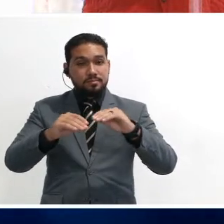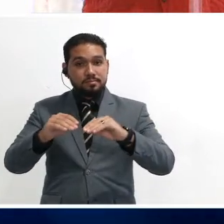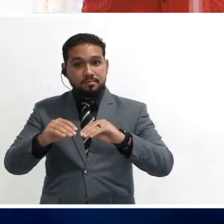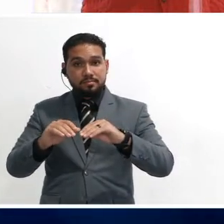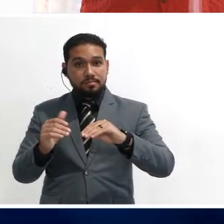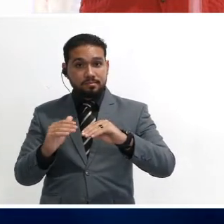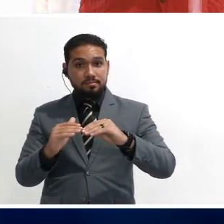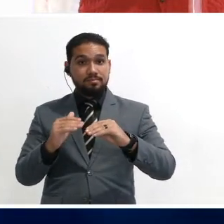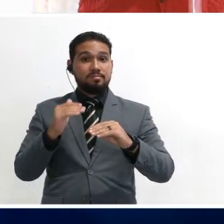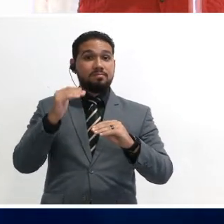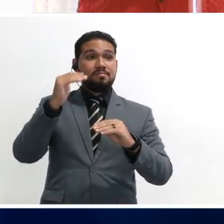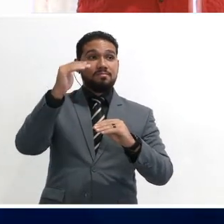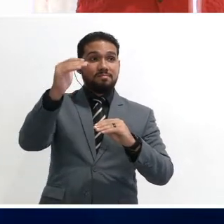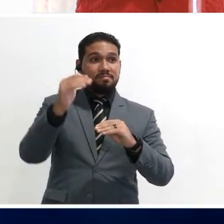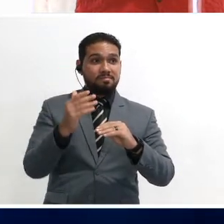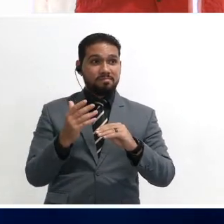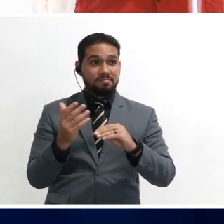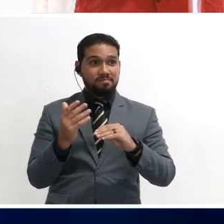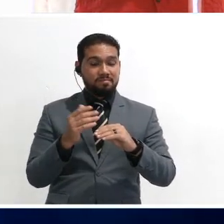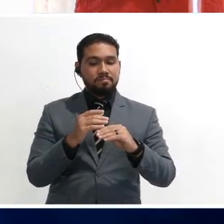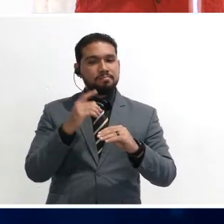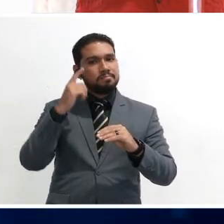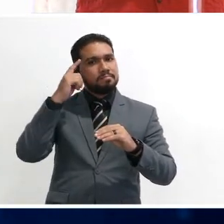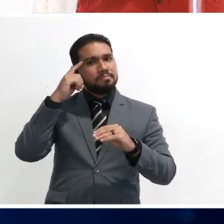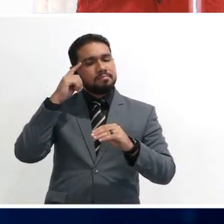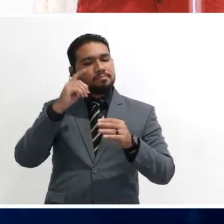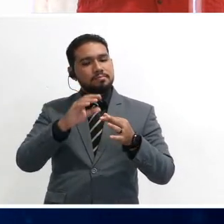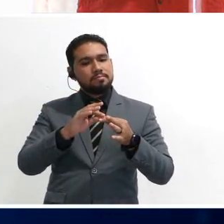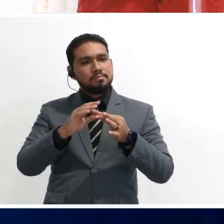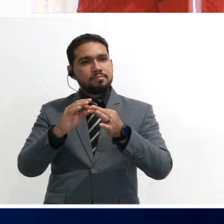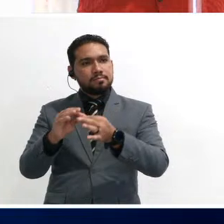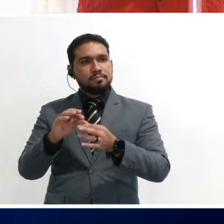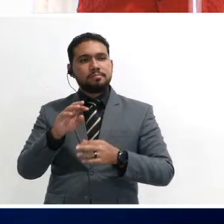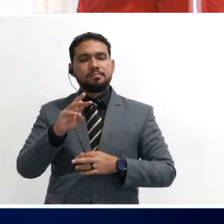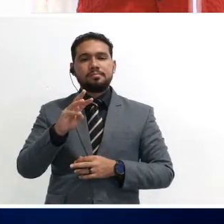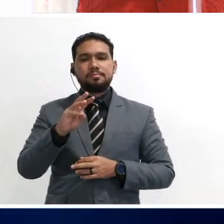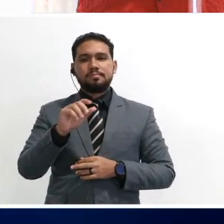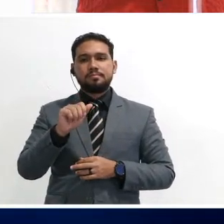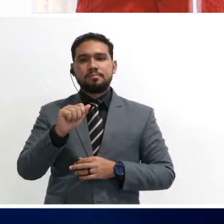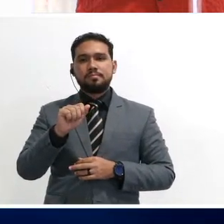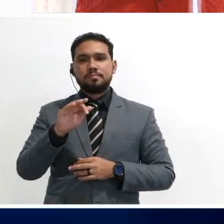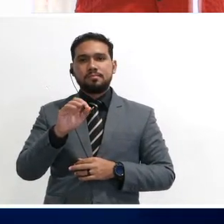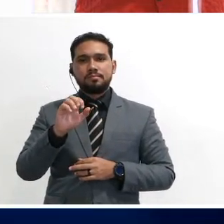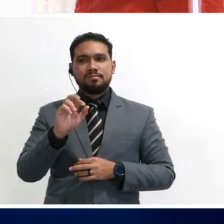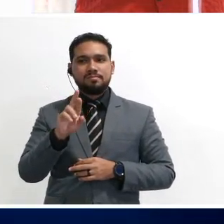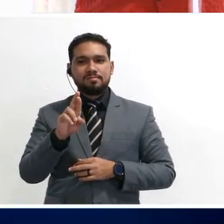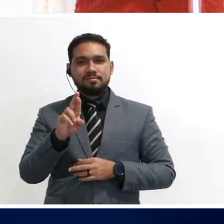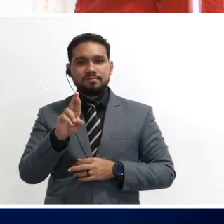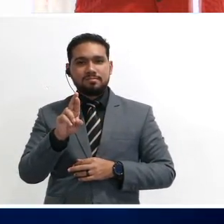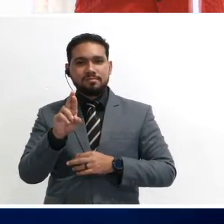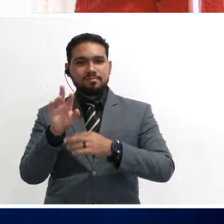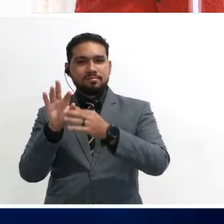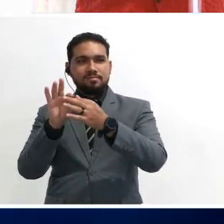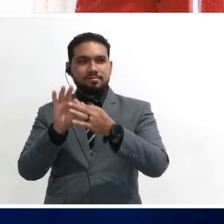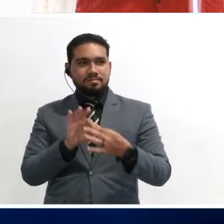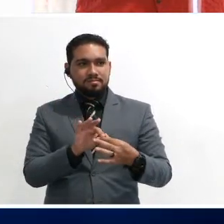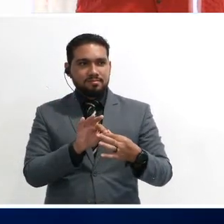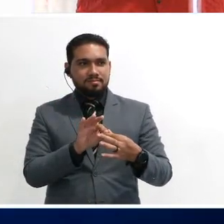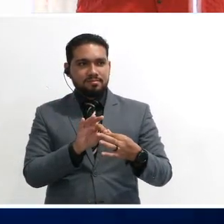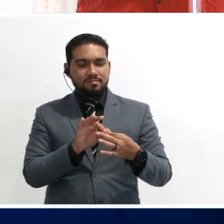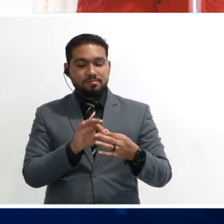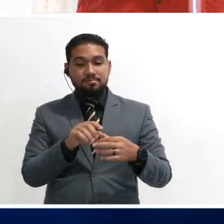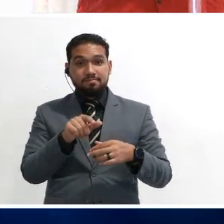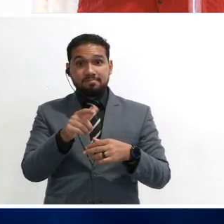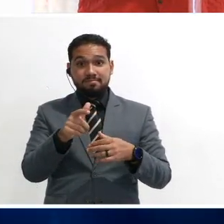is that the molding material, the encapsulant, is not only used to encapsulate and protect the